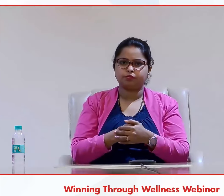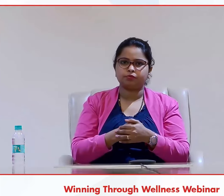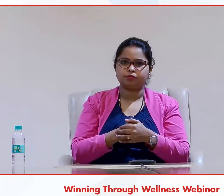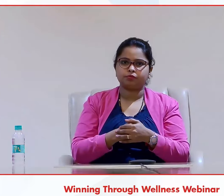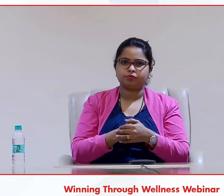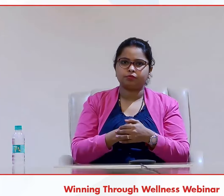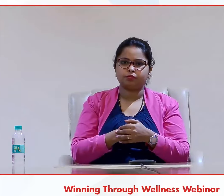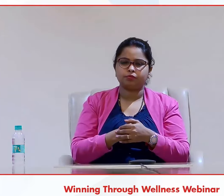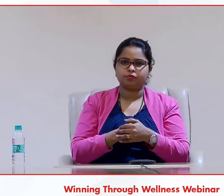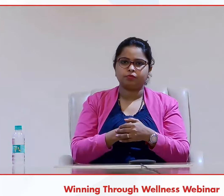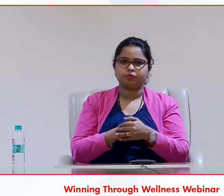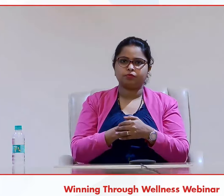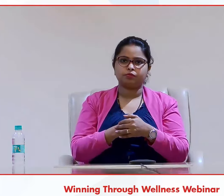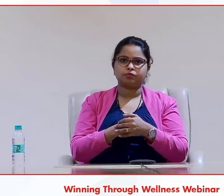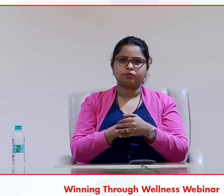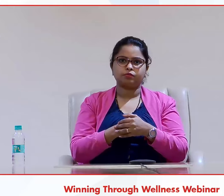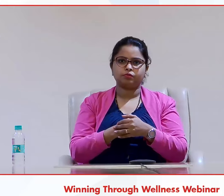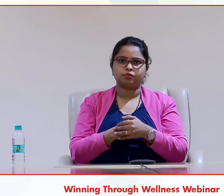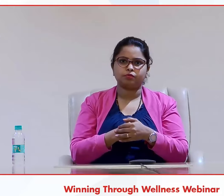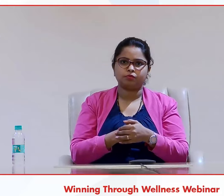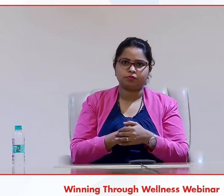answer regarding partly. The recognition.